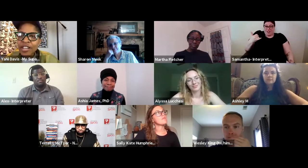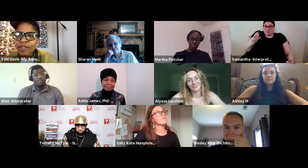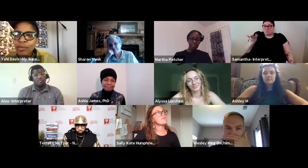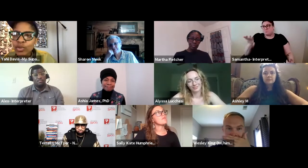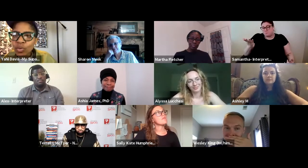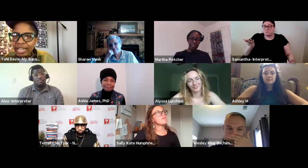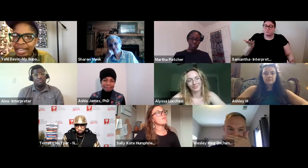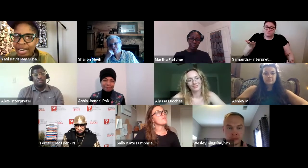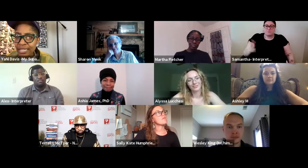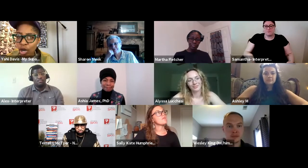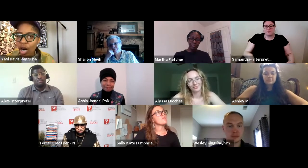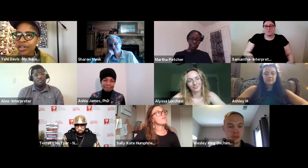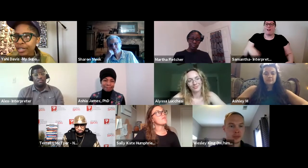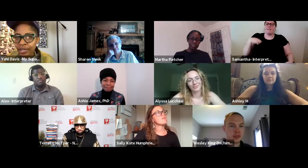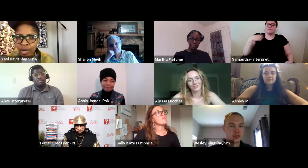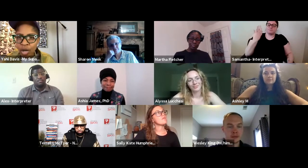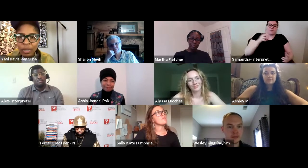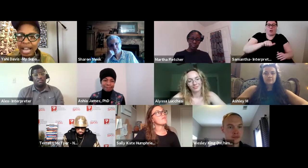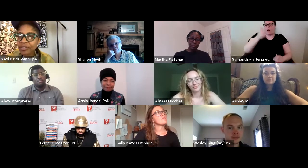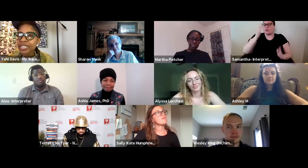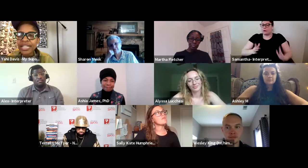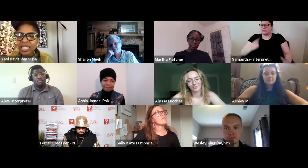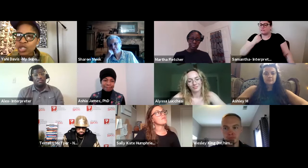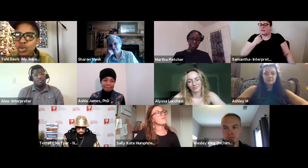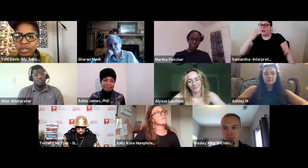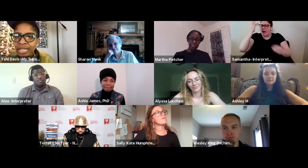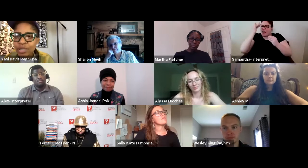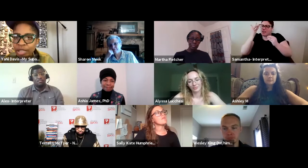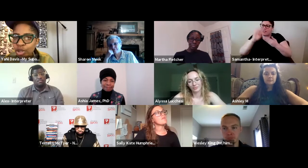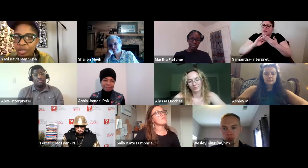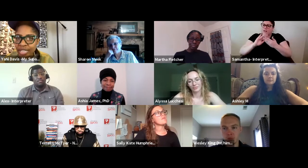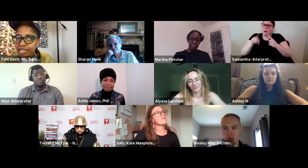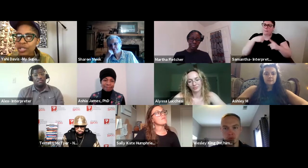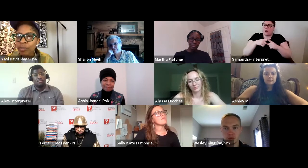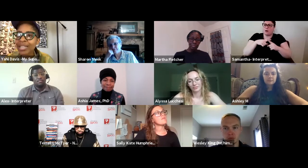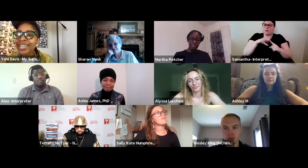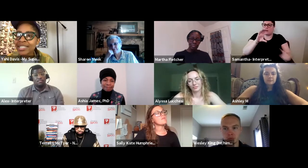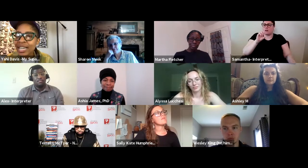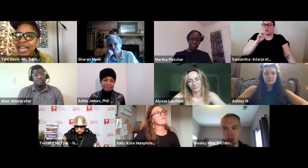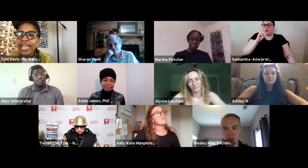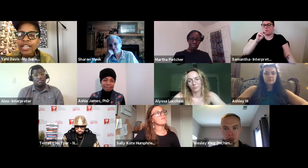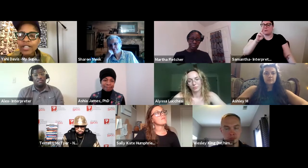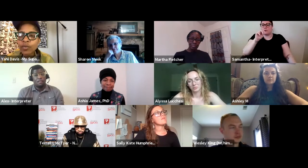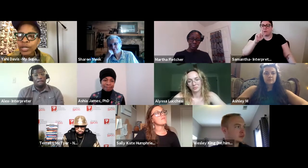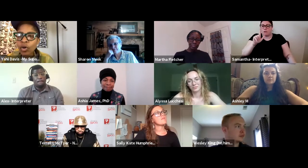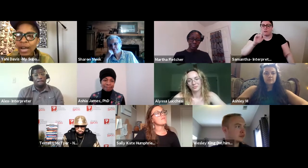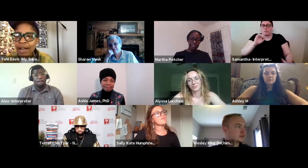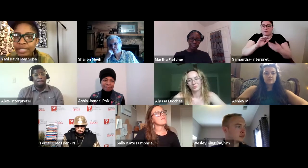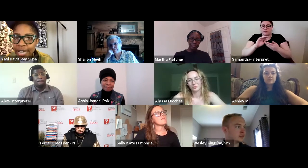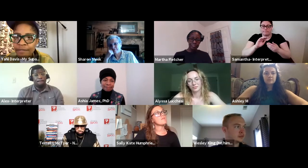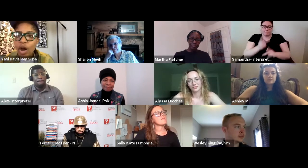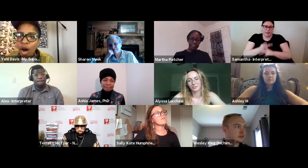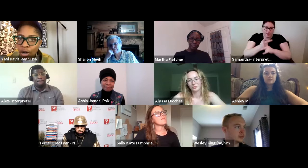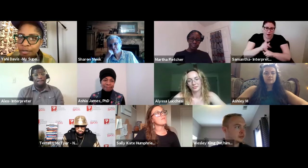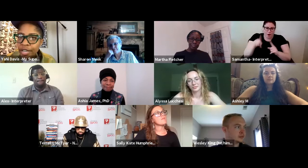I think of communal care as a garden. We have to tend to the soil as much as we tend to the plants. Even if we don't